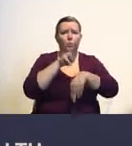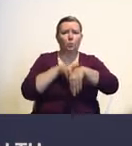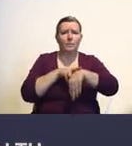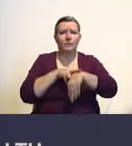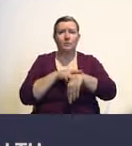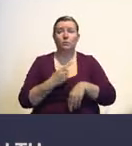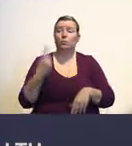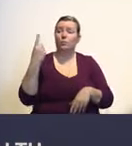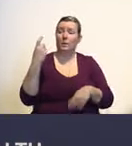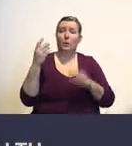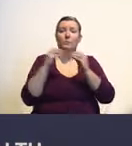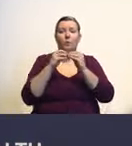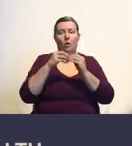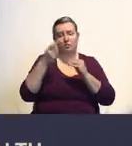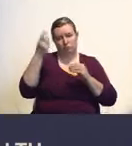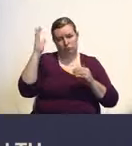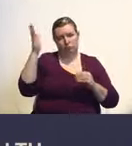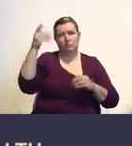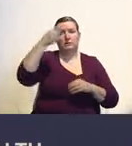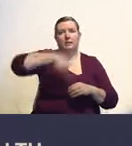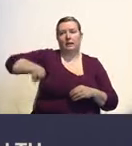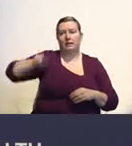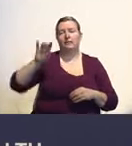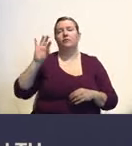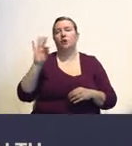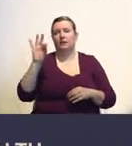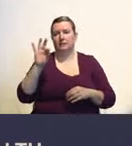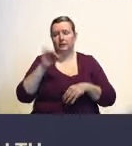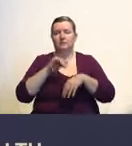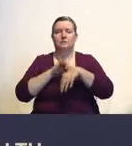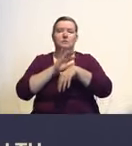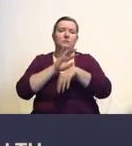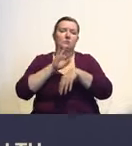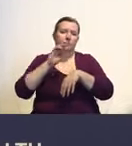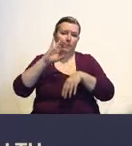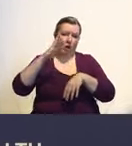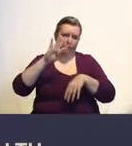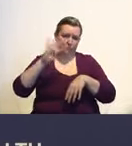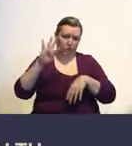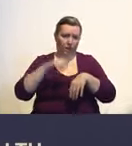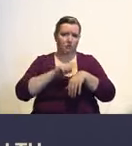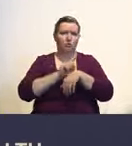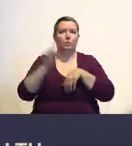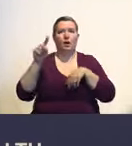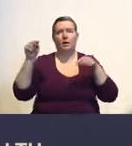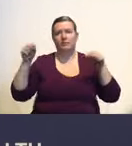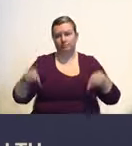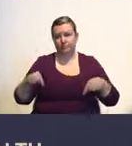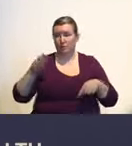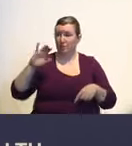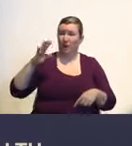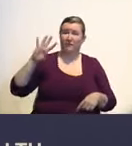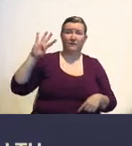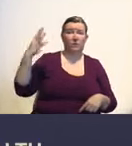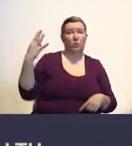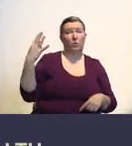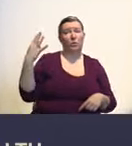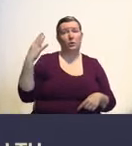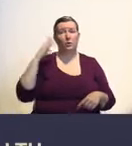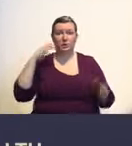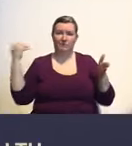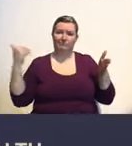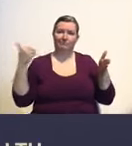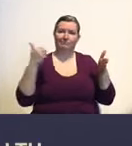Next Friday, March 4th, 1 p.m. in this very room. And I think that day will bring our state even closer to that sense